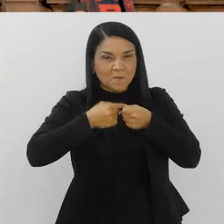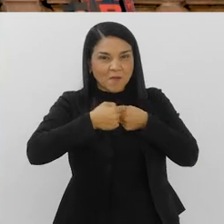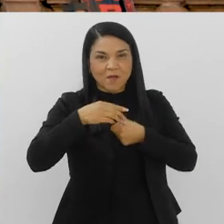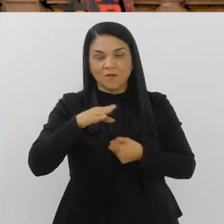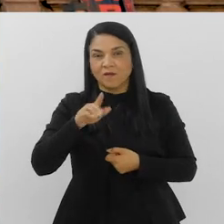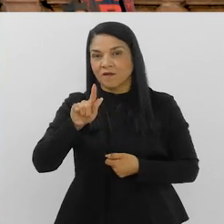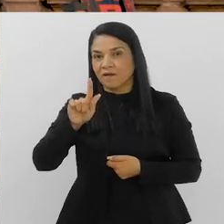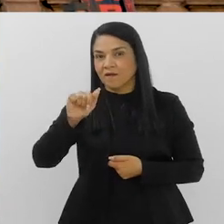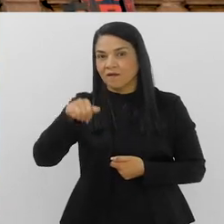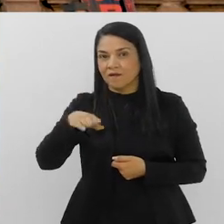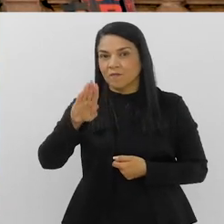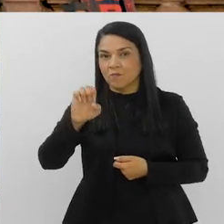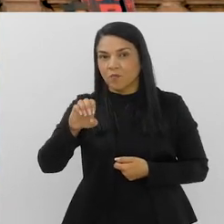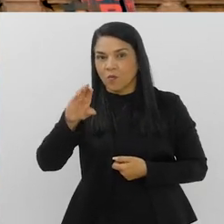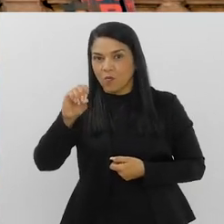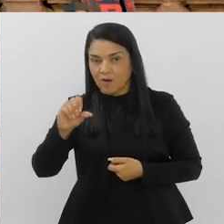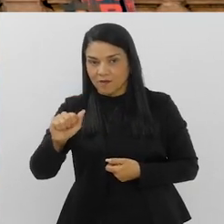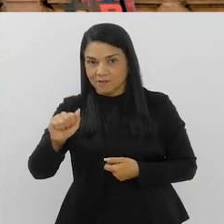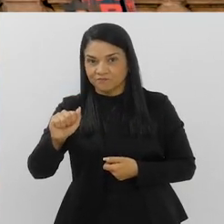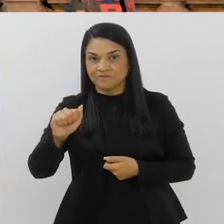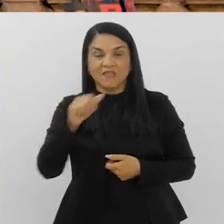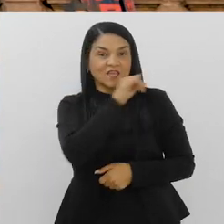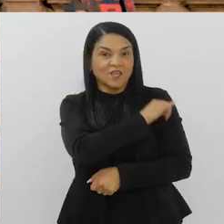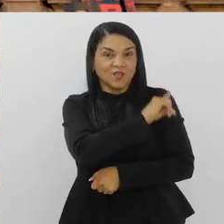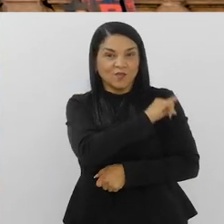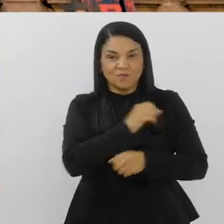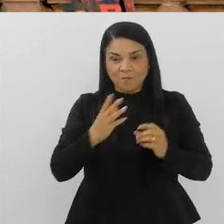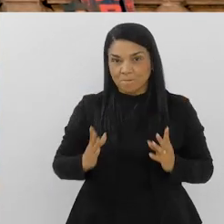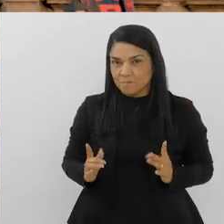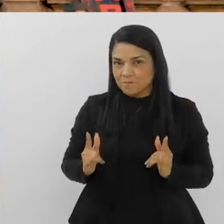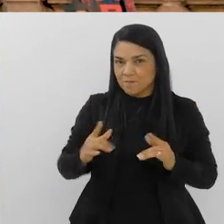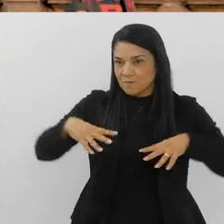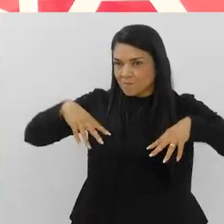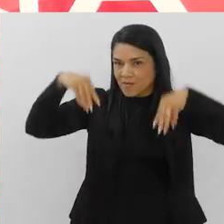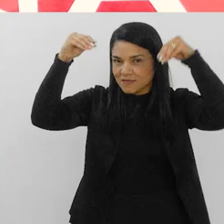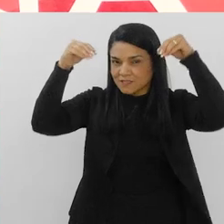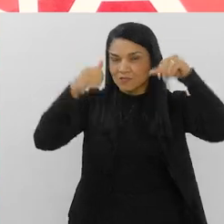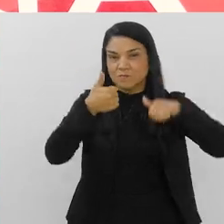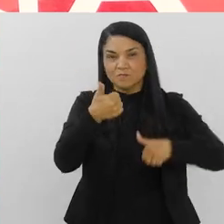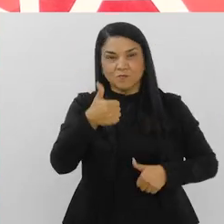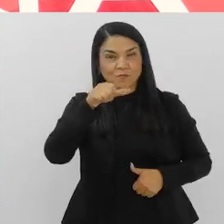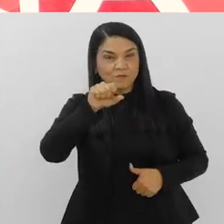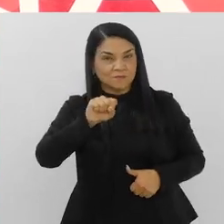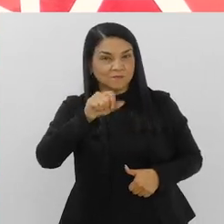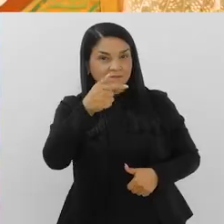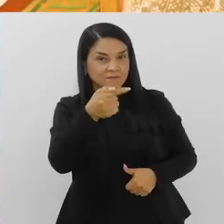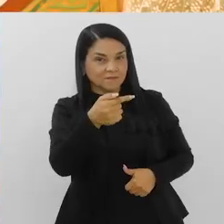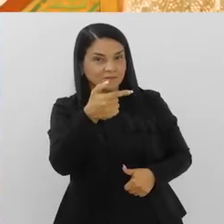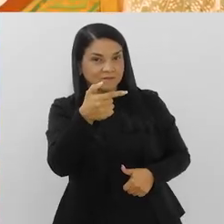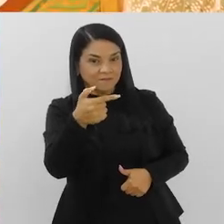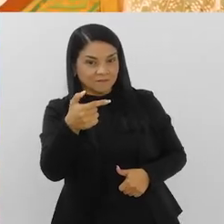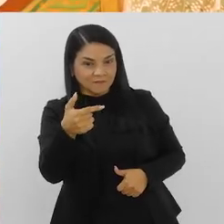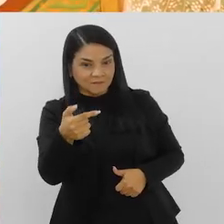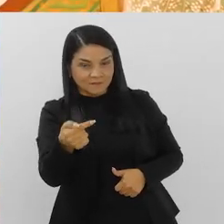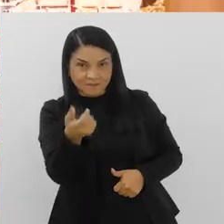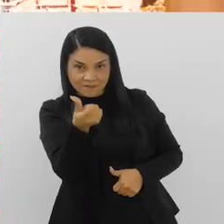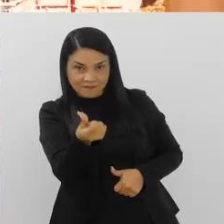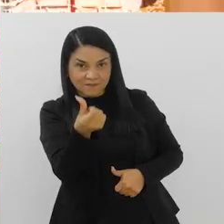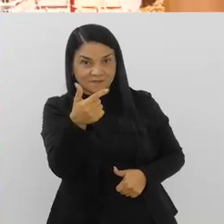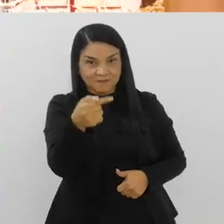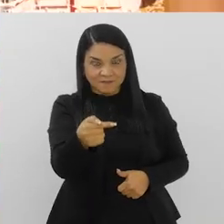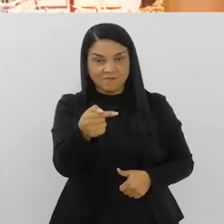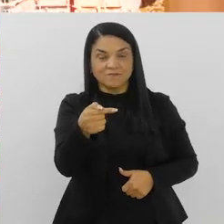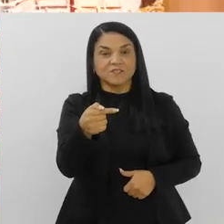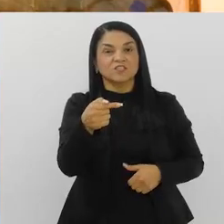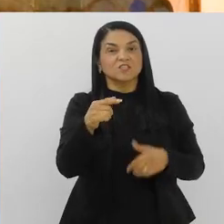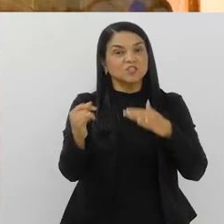Janeiro. It works in this Palacete of 1877, which is part of the historical and archaeological